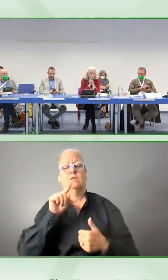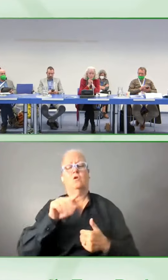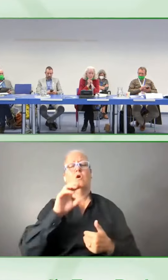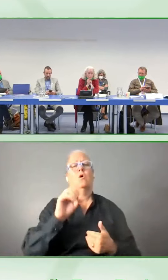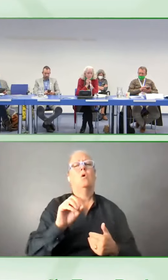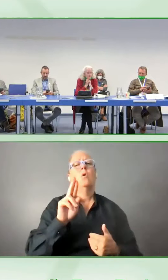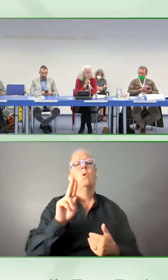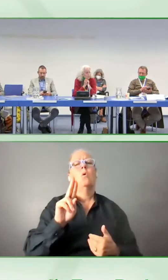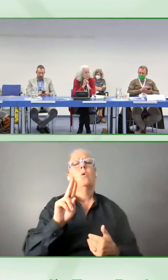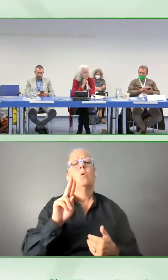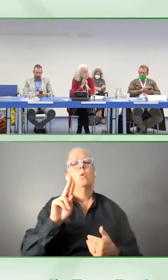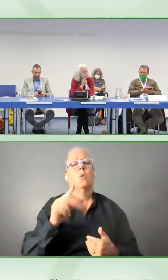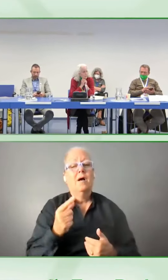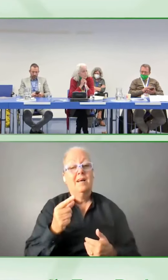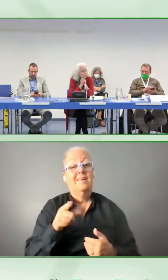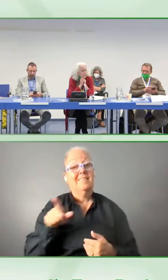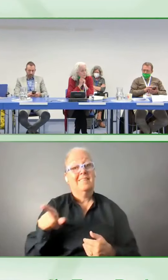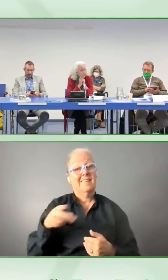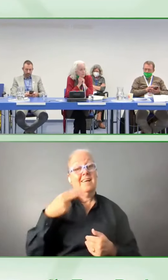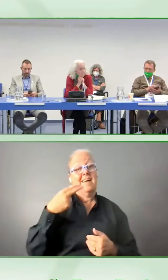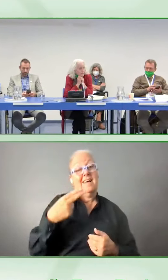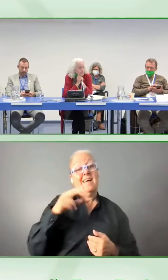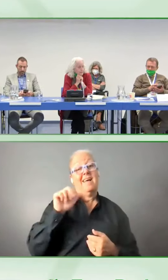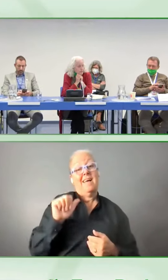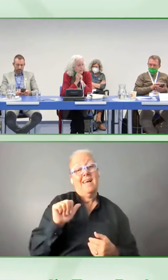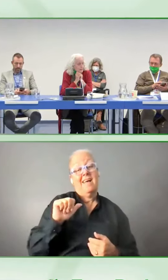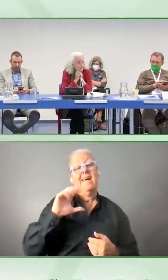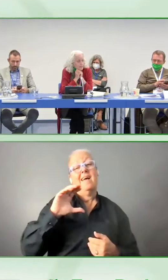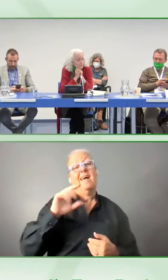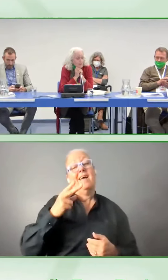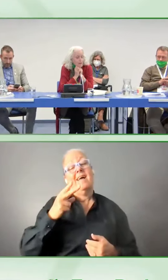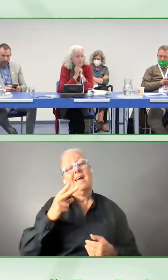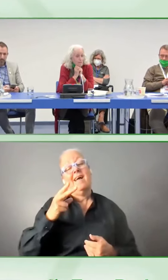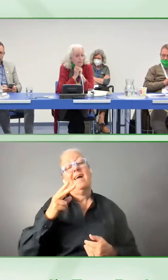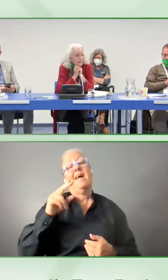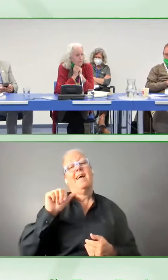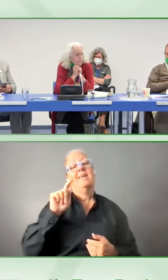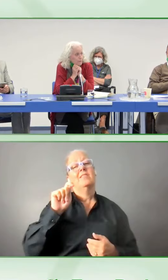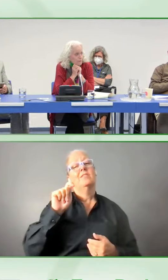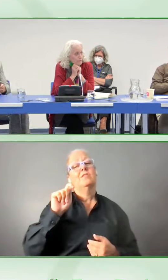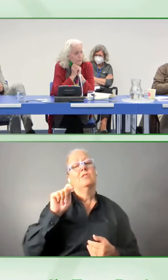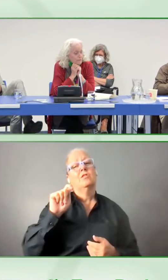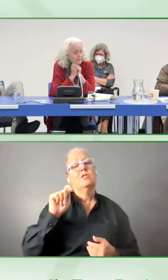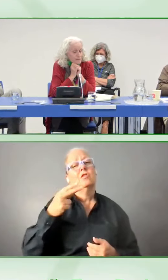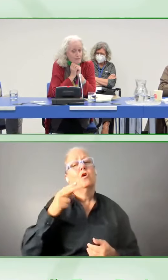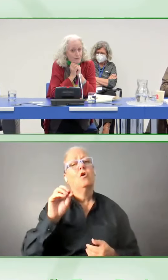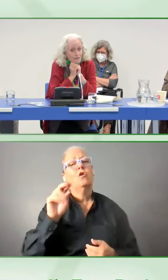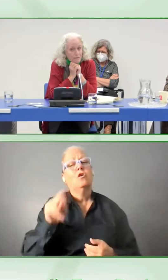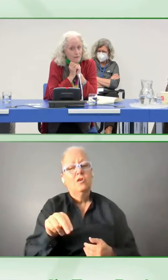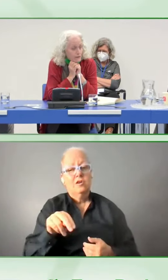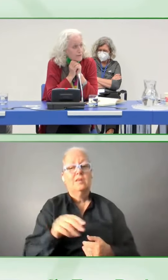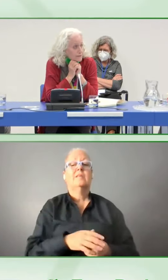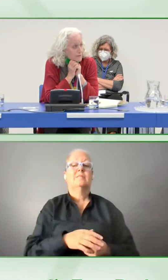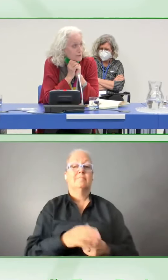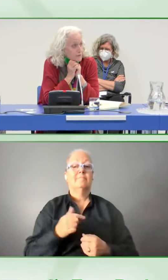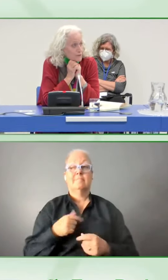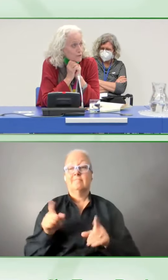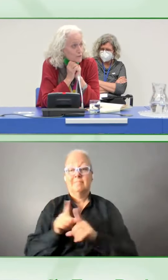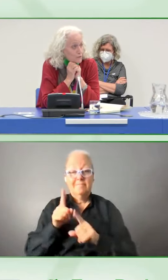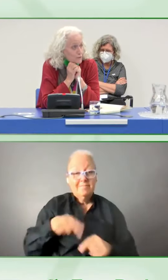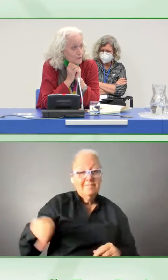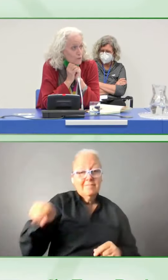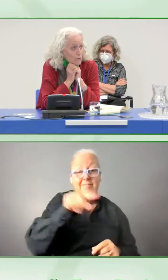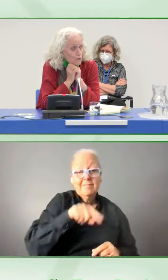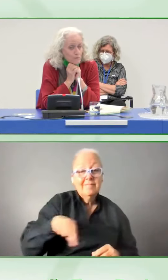that focus on solutions for autism-related challenges. Many of our participants are parents of